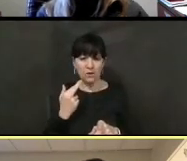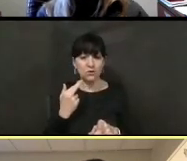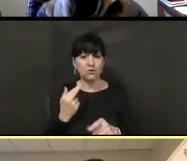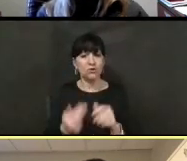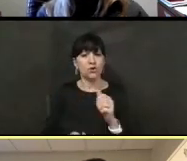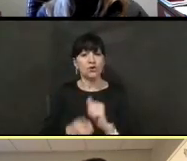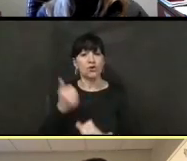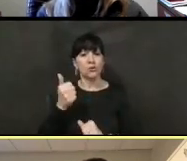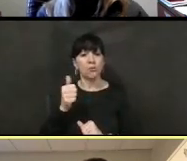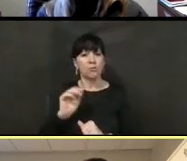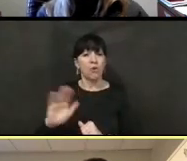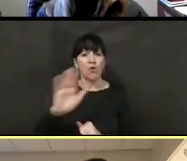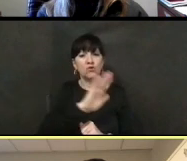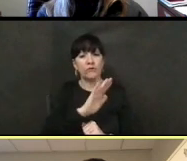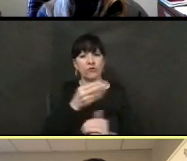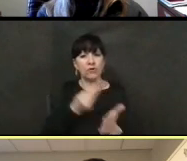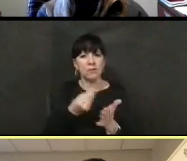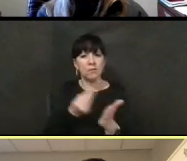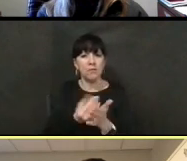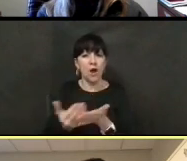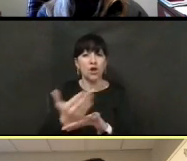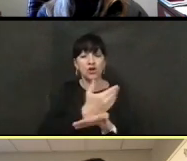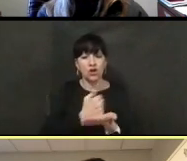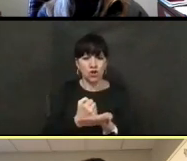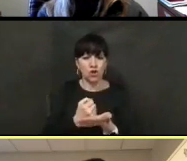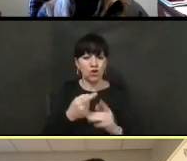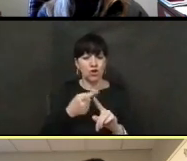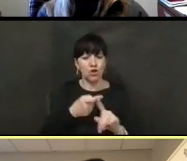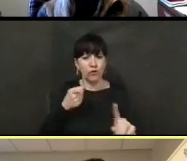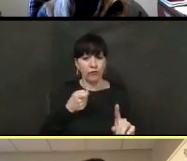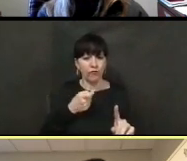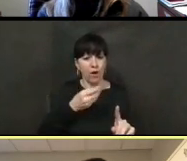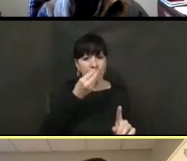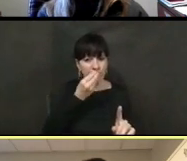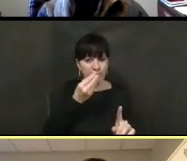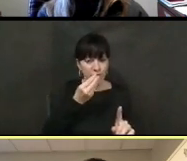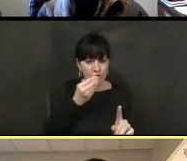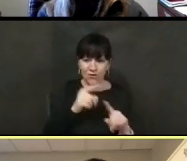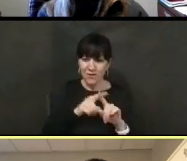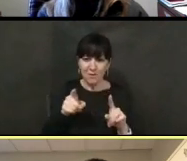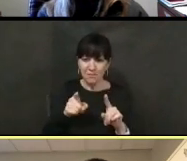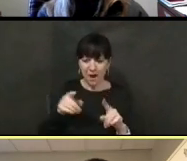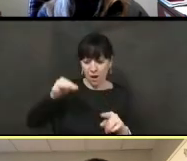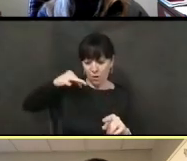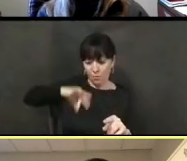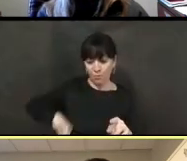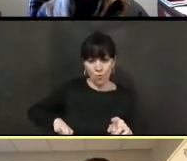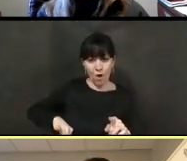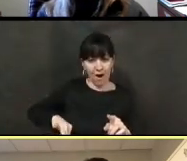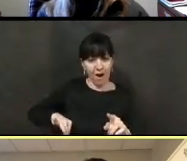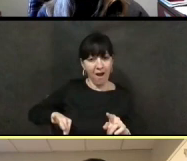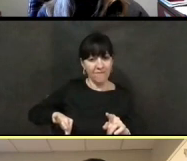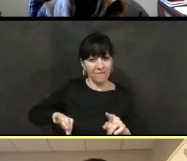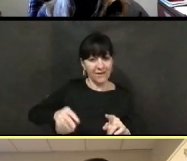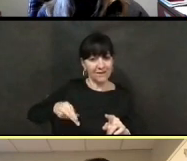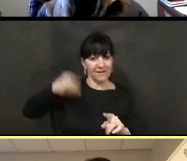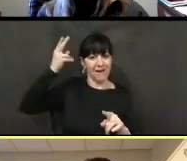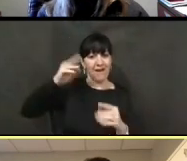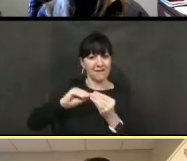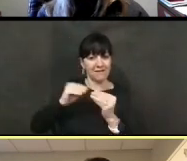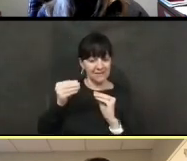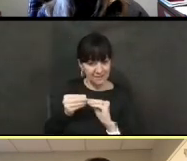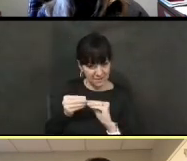of selling food, a lot of their profits, which they use to pay their staff, to be able to keep the lights on, to be able